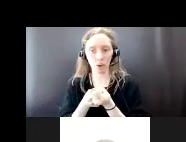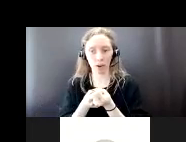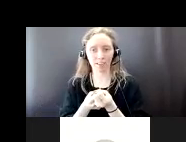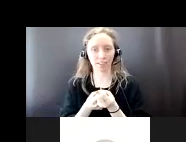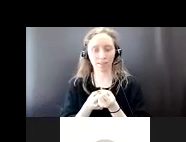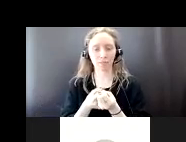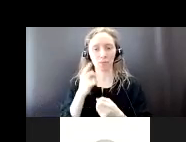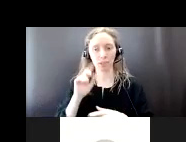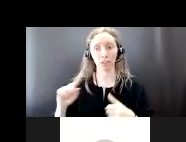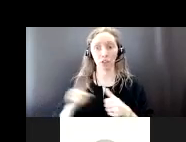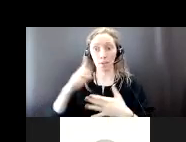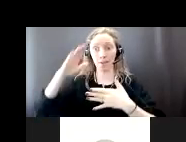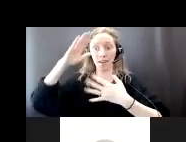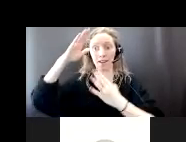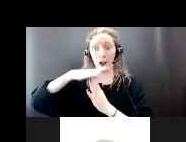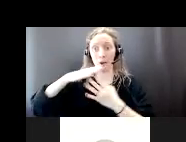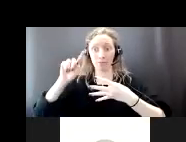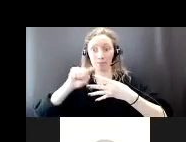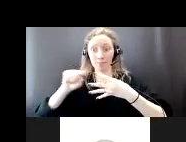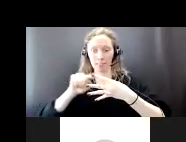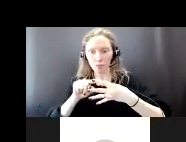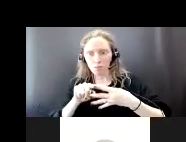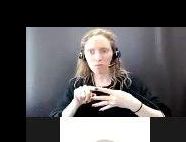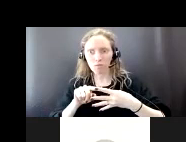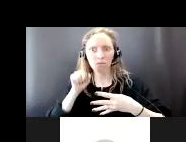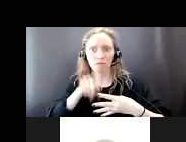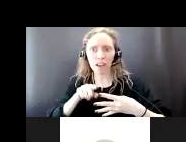actual HP, in this case, website.